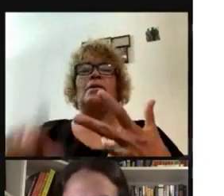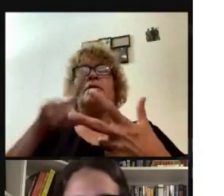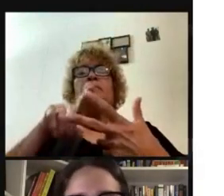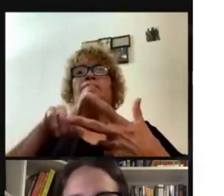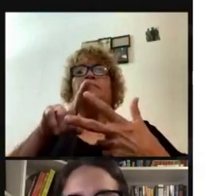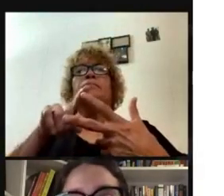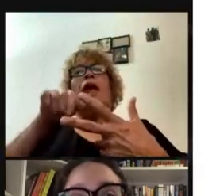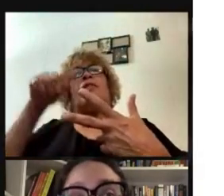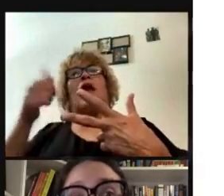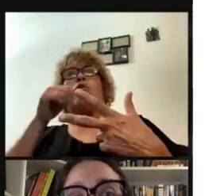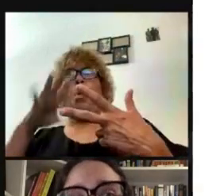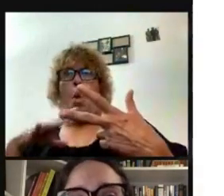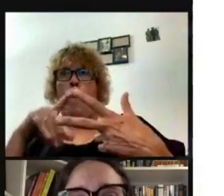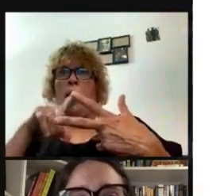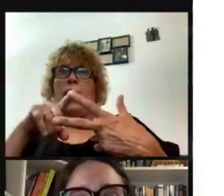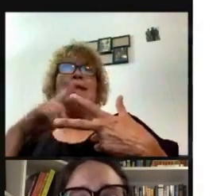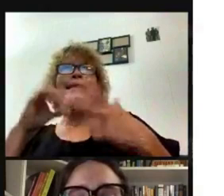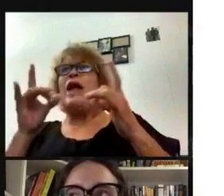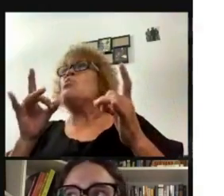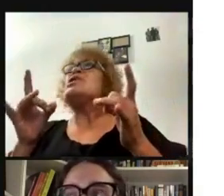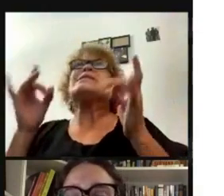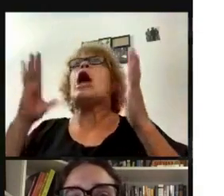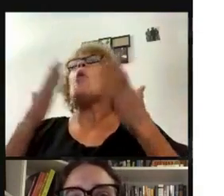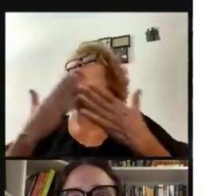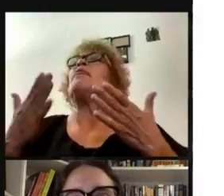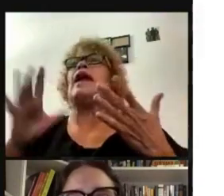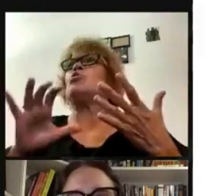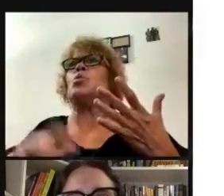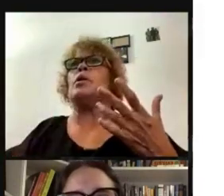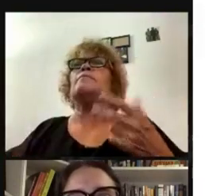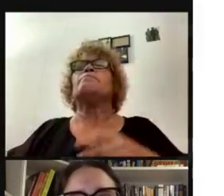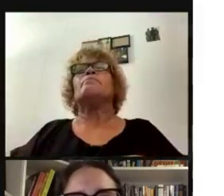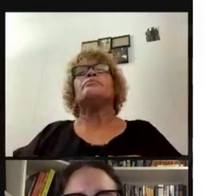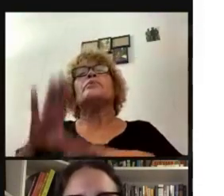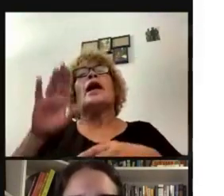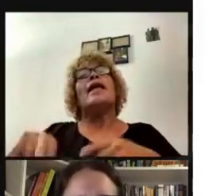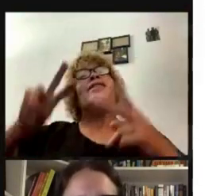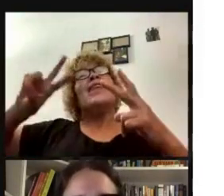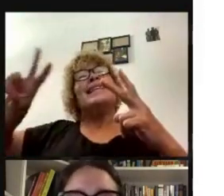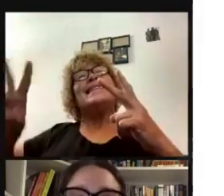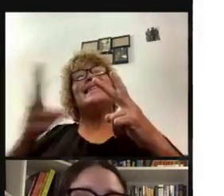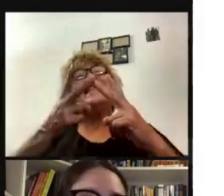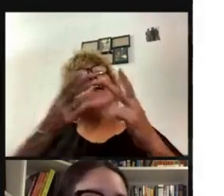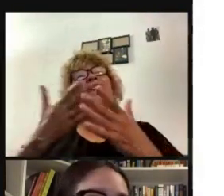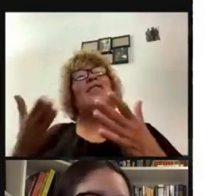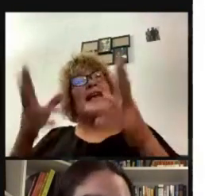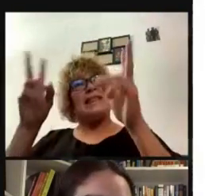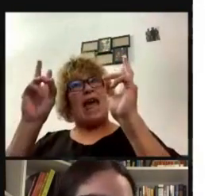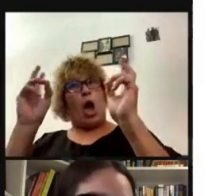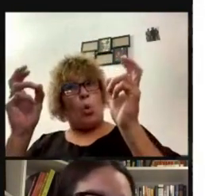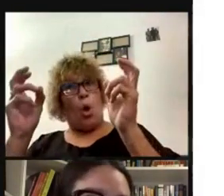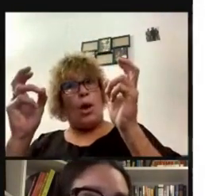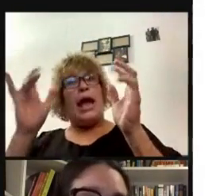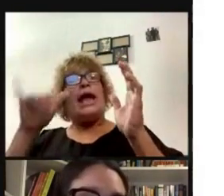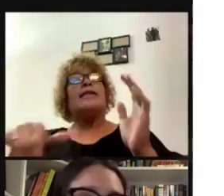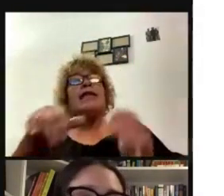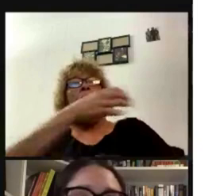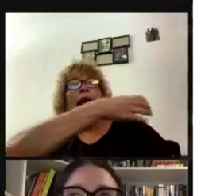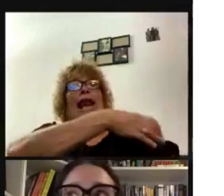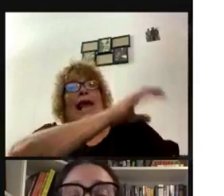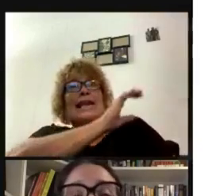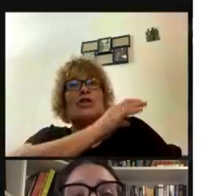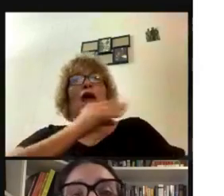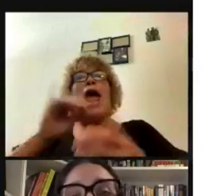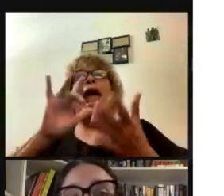clearly states, she says it was a terrible thing to do. The second thing that these quotes highlight is the fact that clinicians and medical